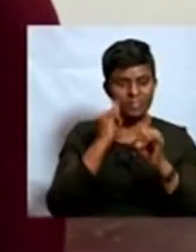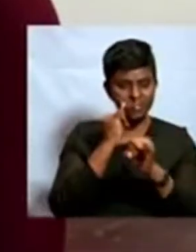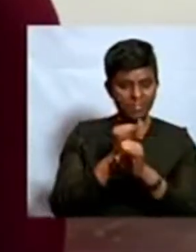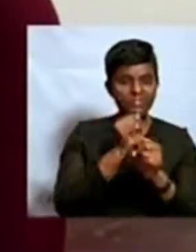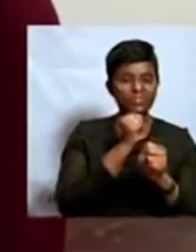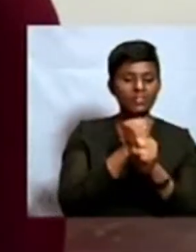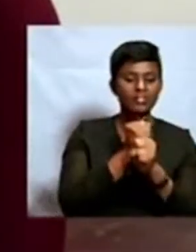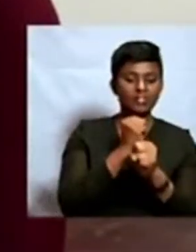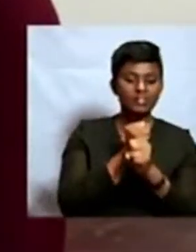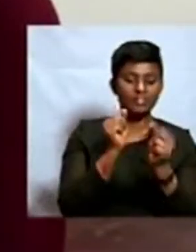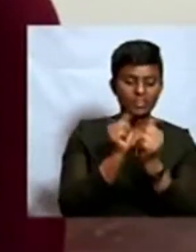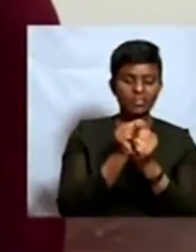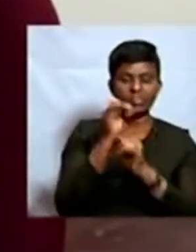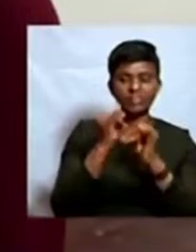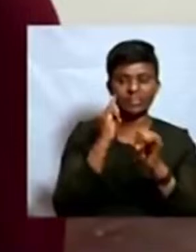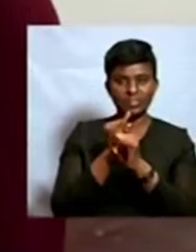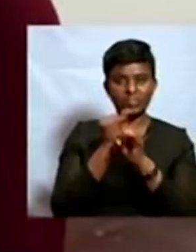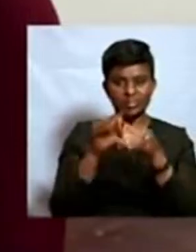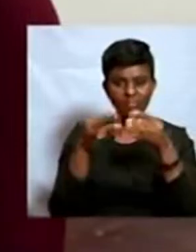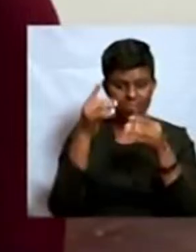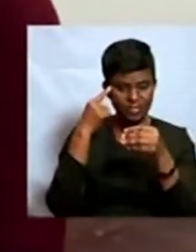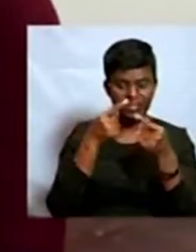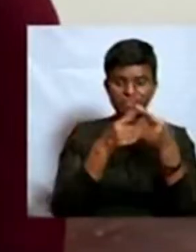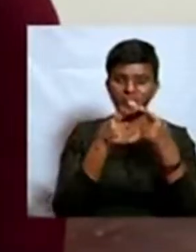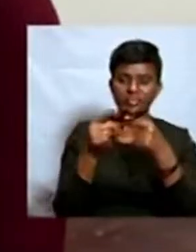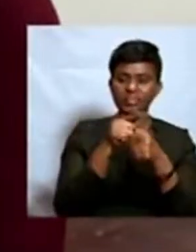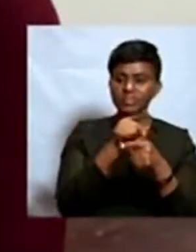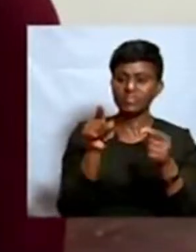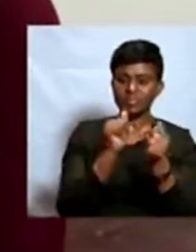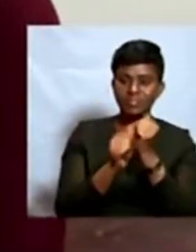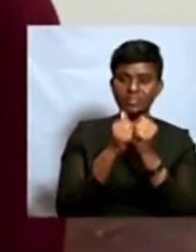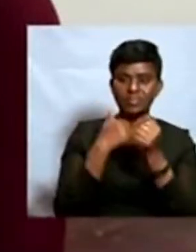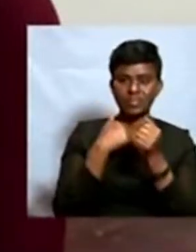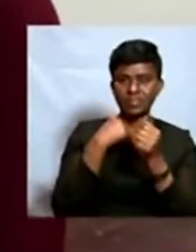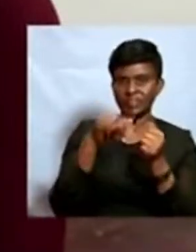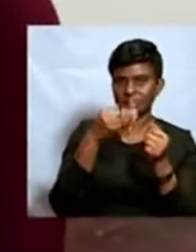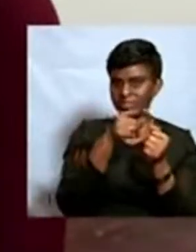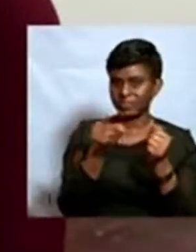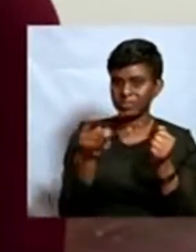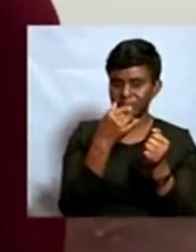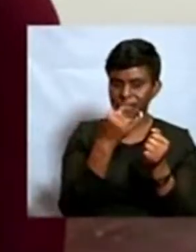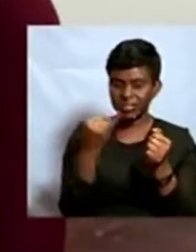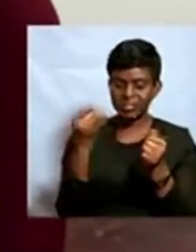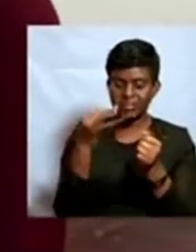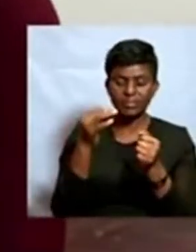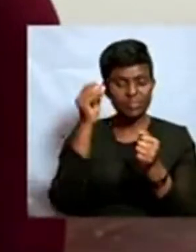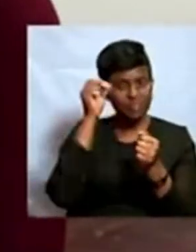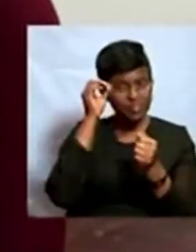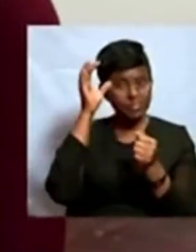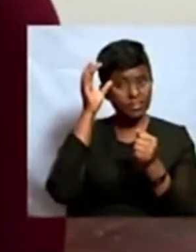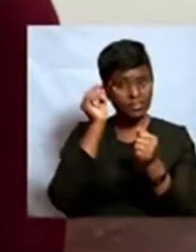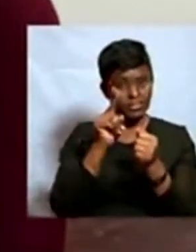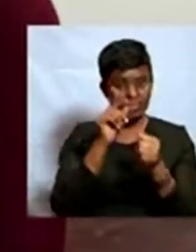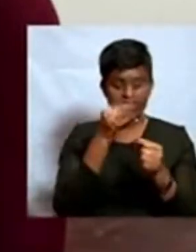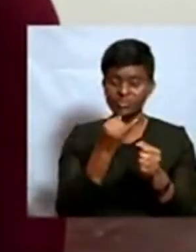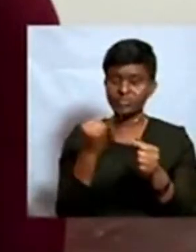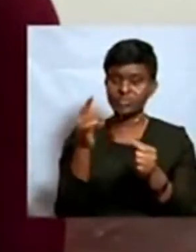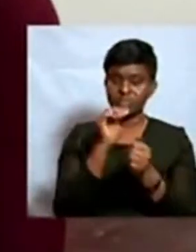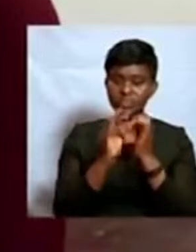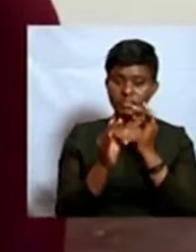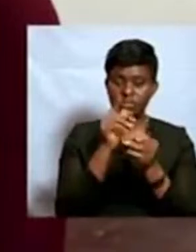protocols and international provisions of various protocols that we've assigned to. Issues of capacity is still an issue, because if you